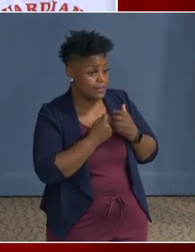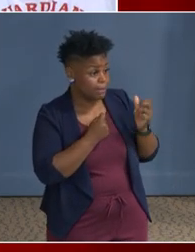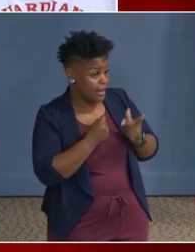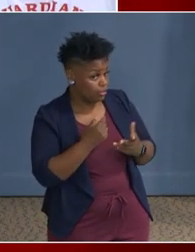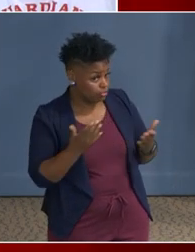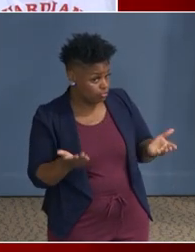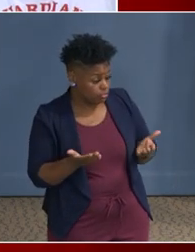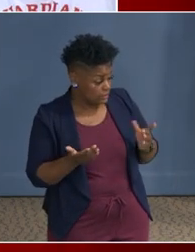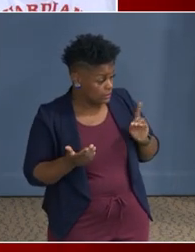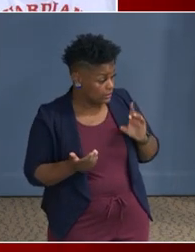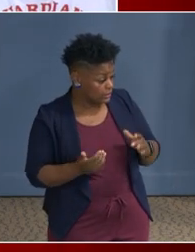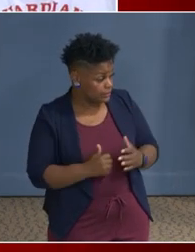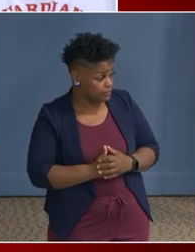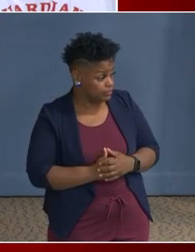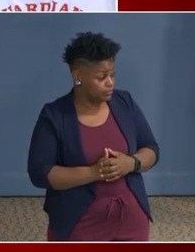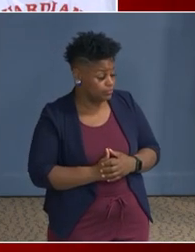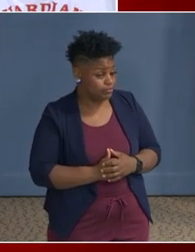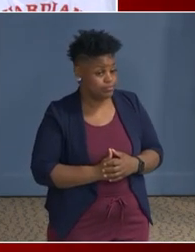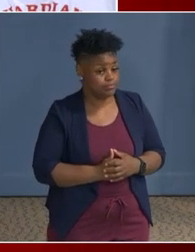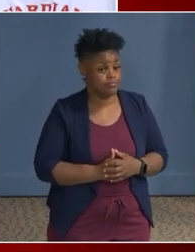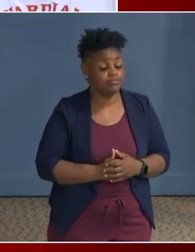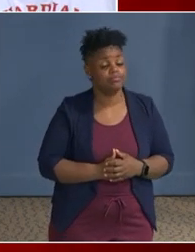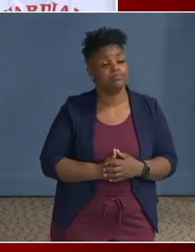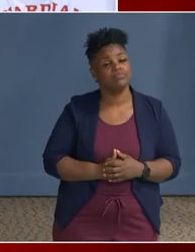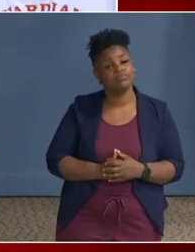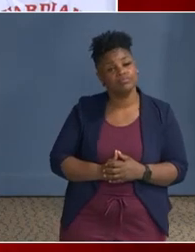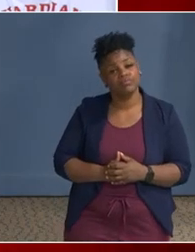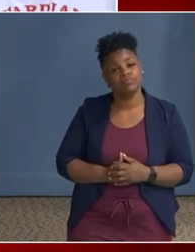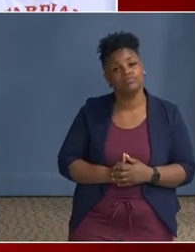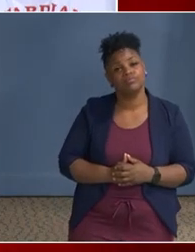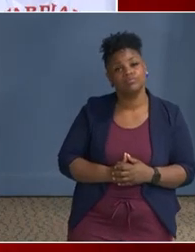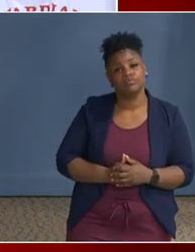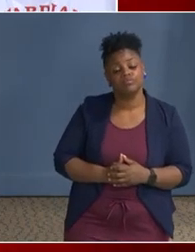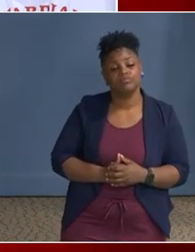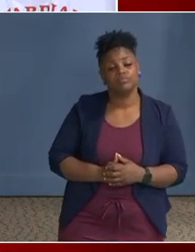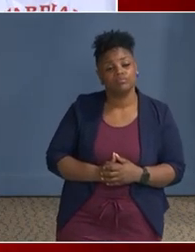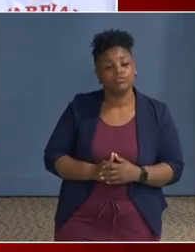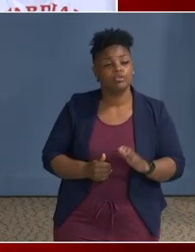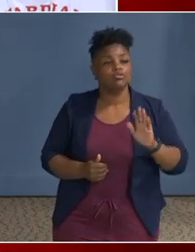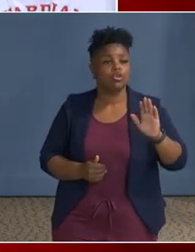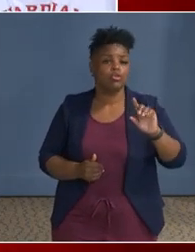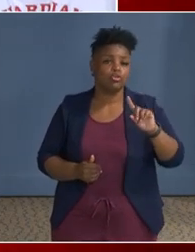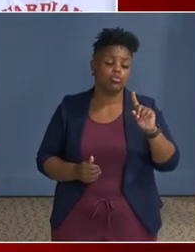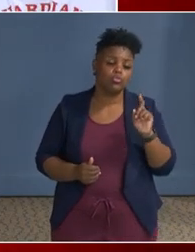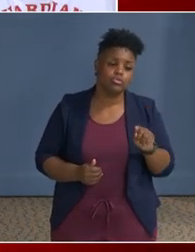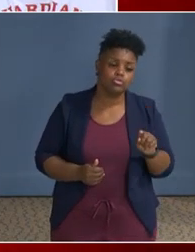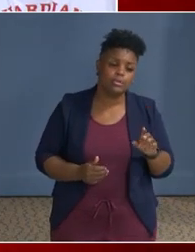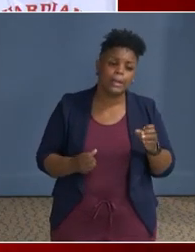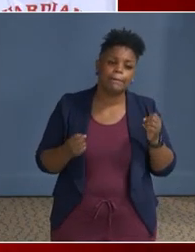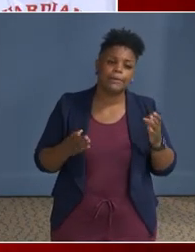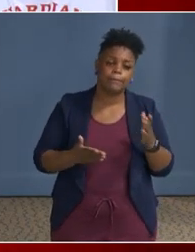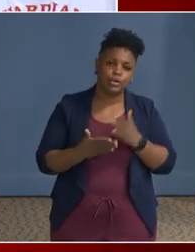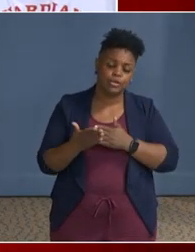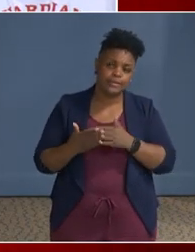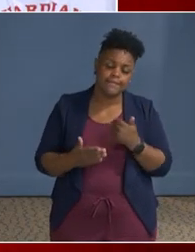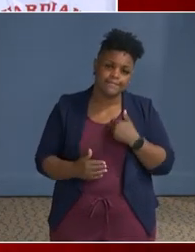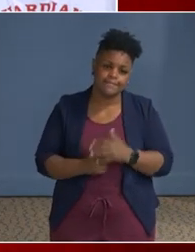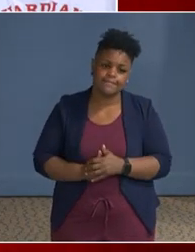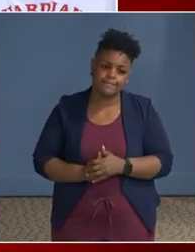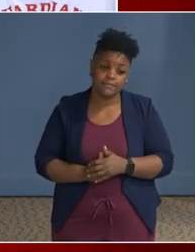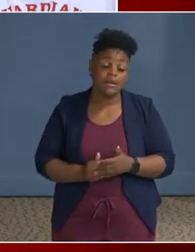Well, there's a lot in that question, Mark. And first, I am happy to see the team and the